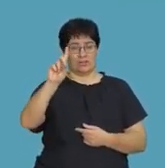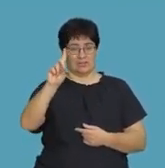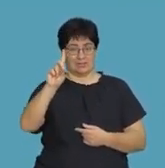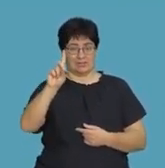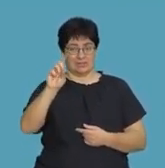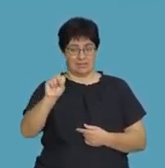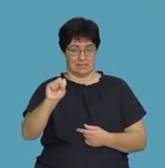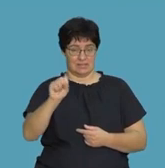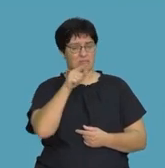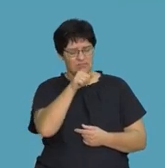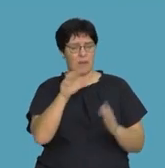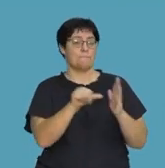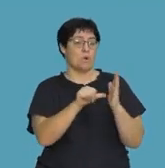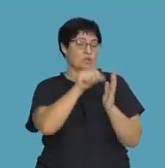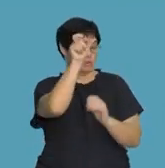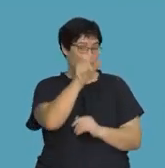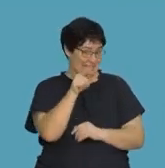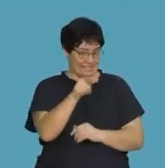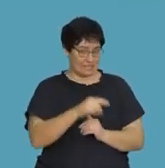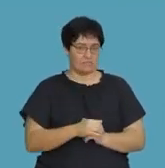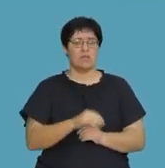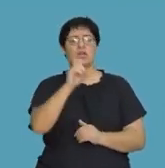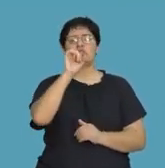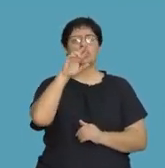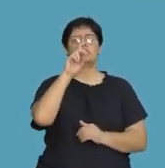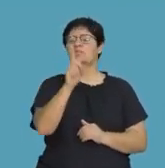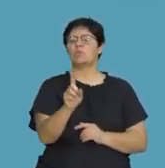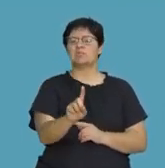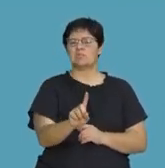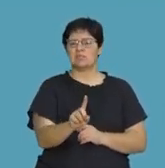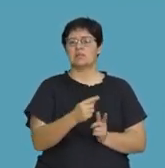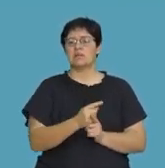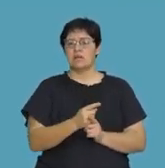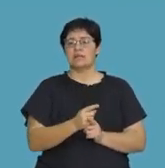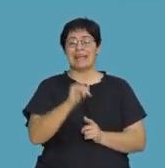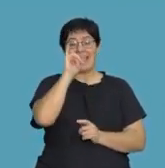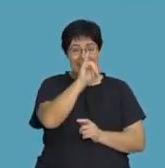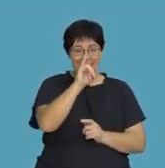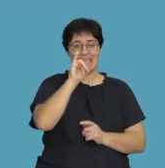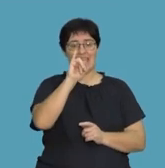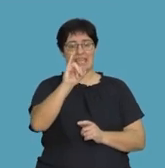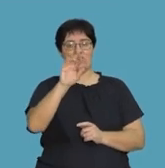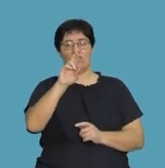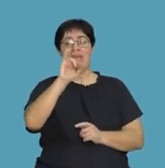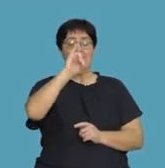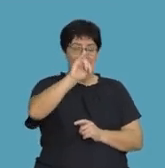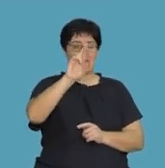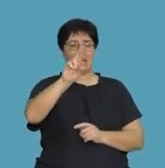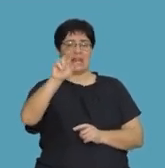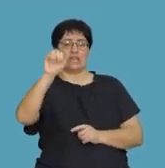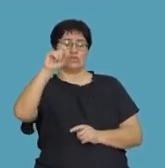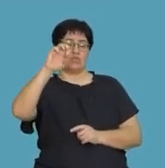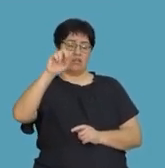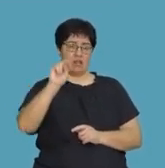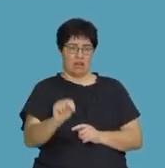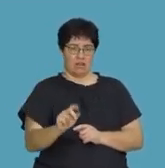of the keywords that we are doing. Now, a set will be an irrational number, excuse me, of